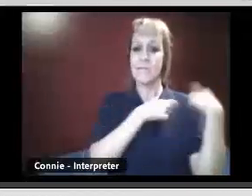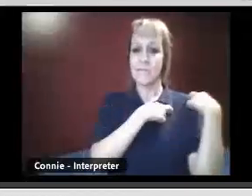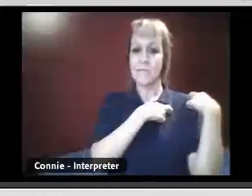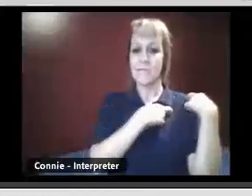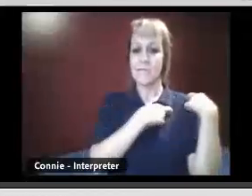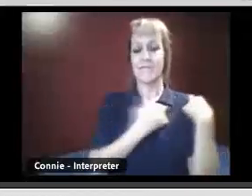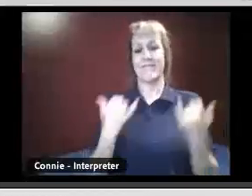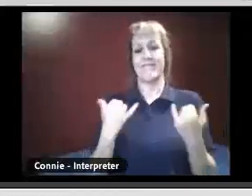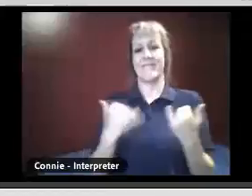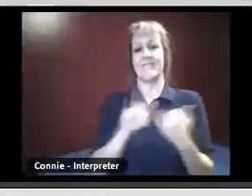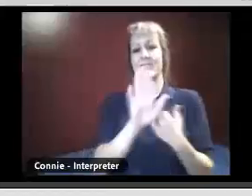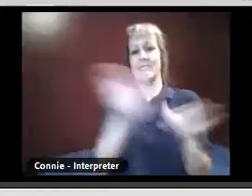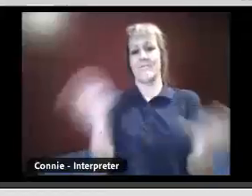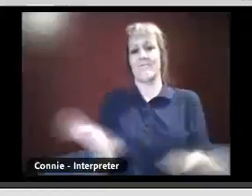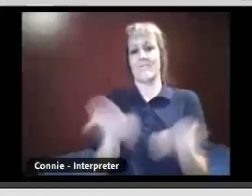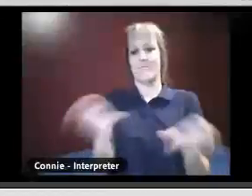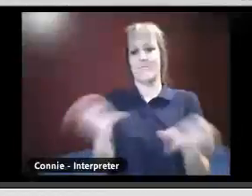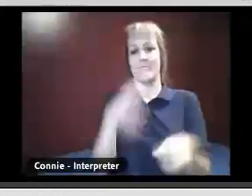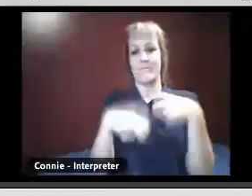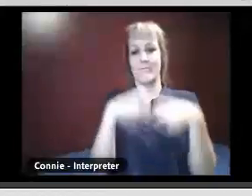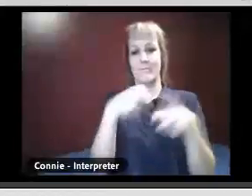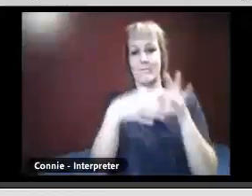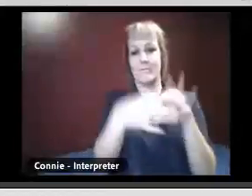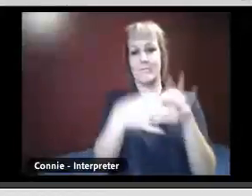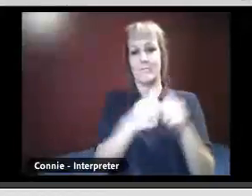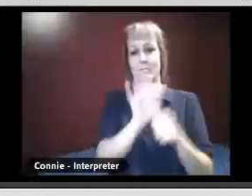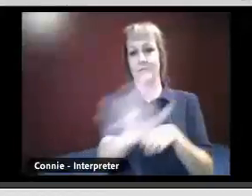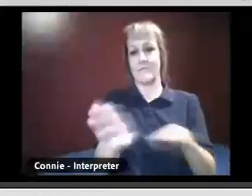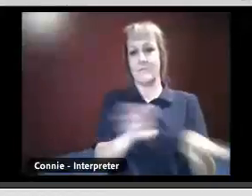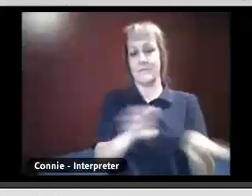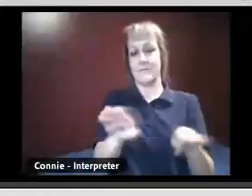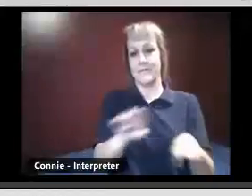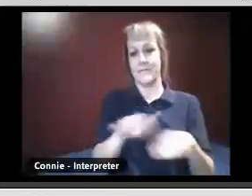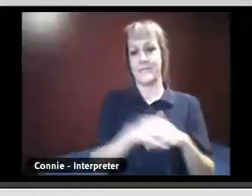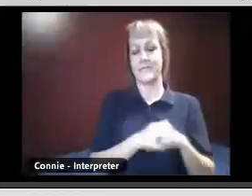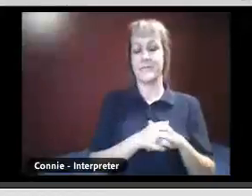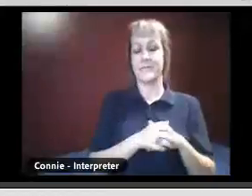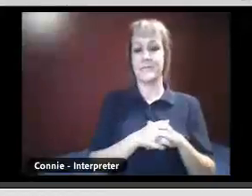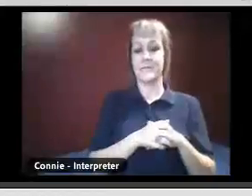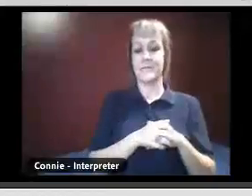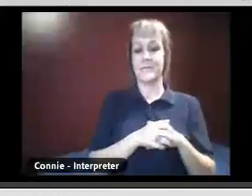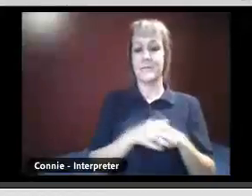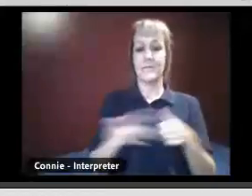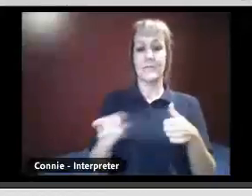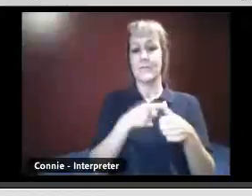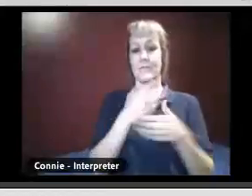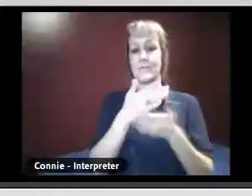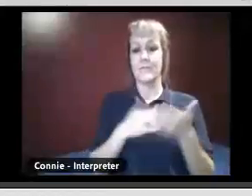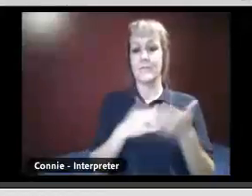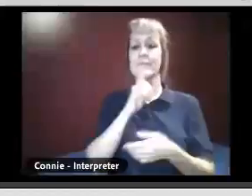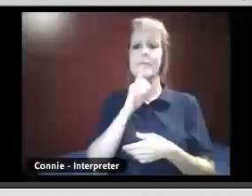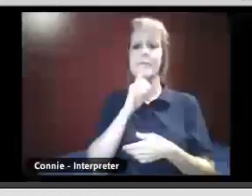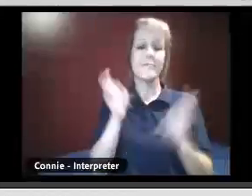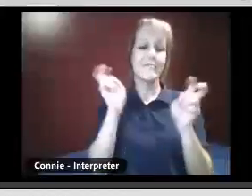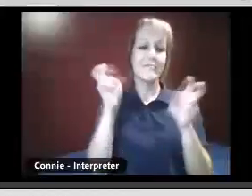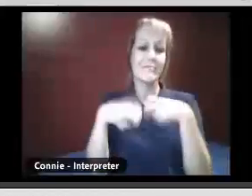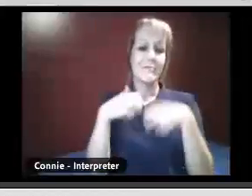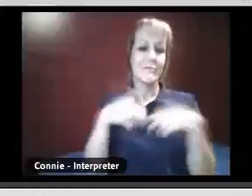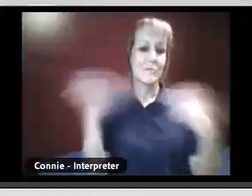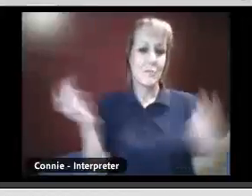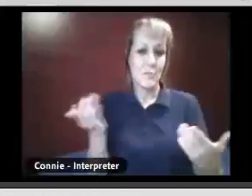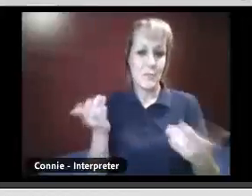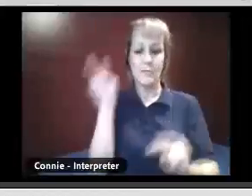performance issue, and it's a performance issue tied in with behavior. And, first part is really, what are the issues? It's an